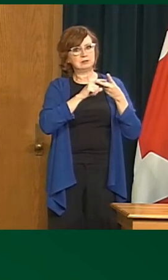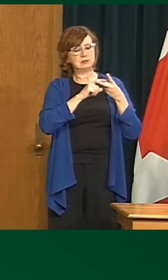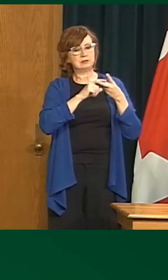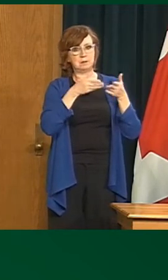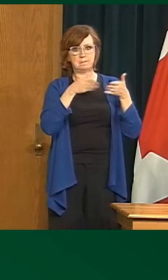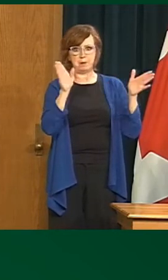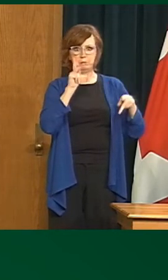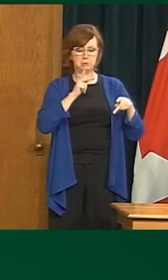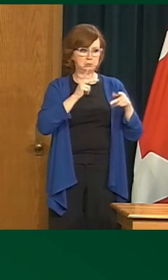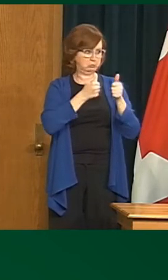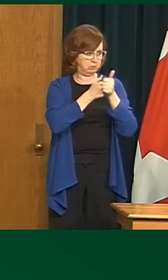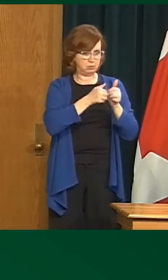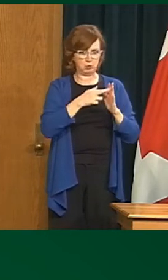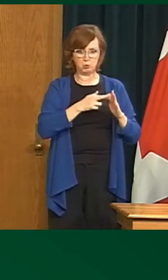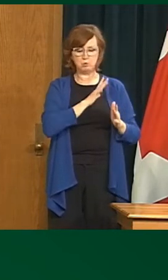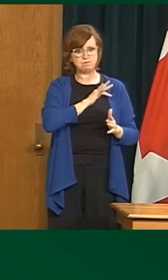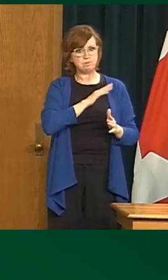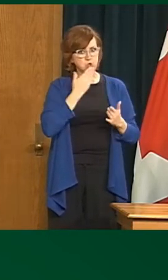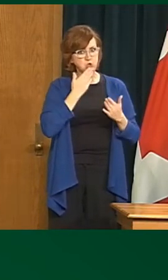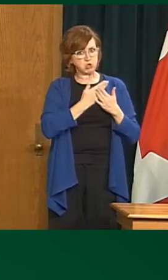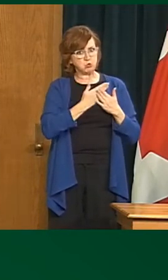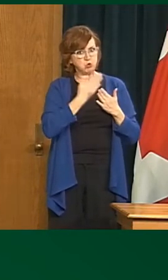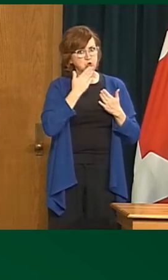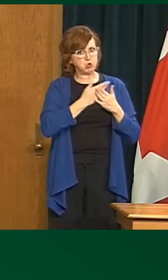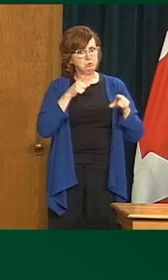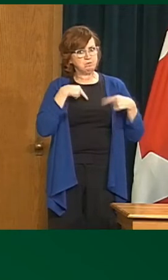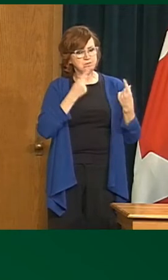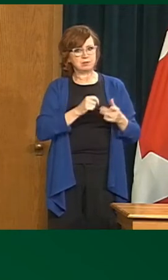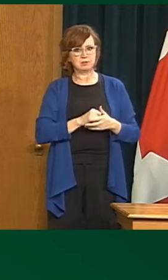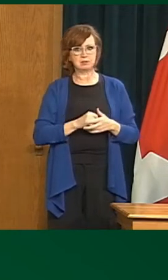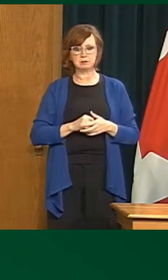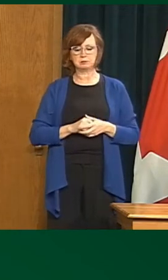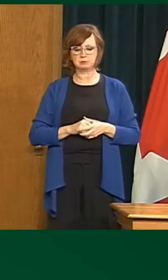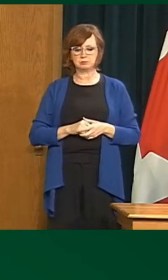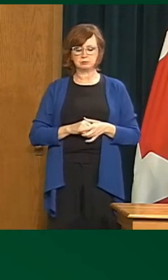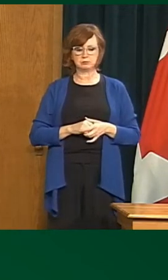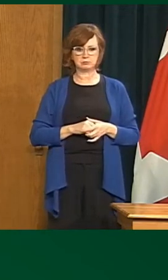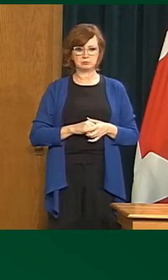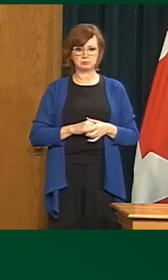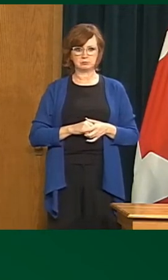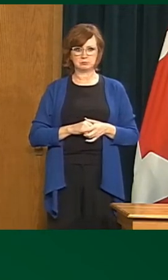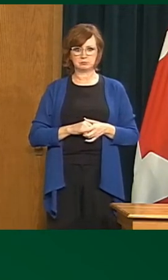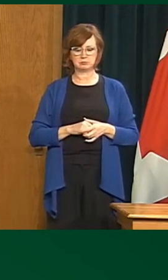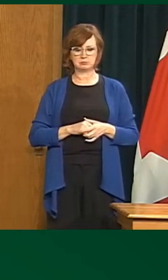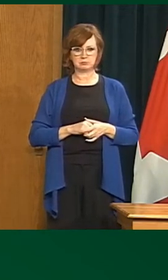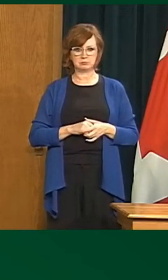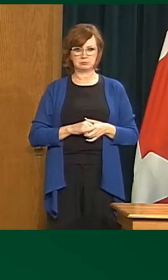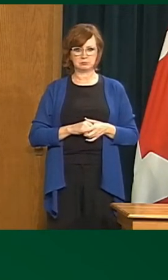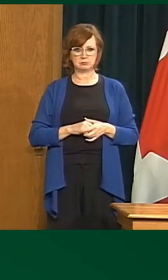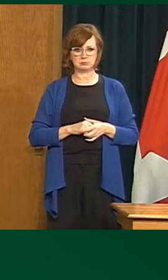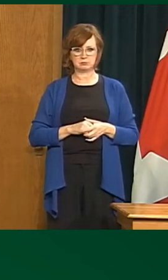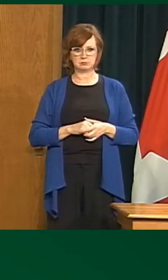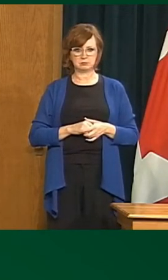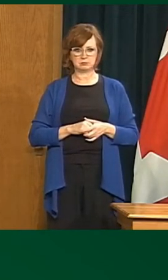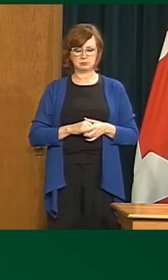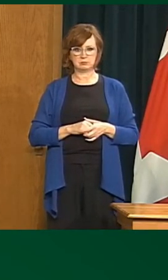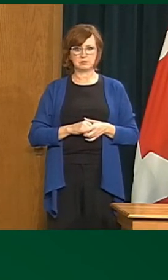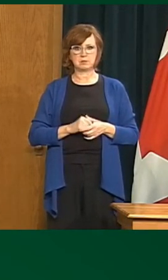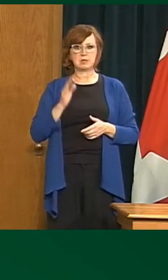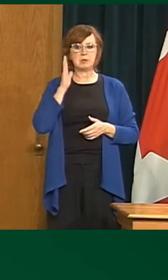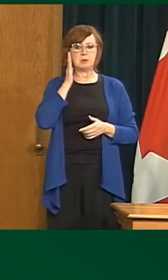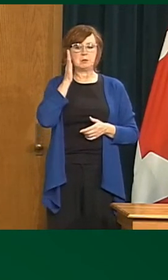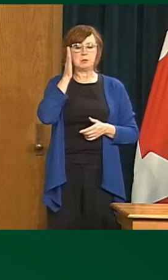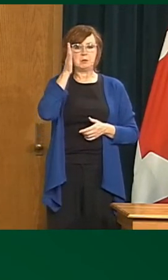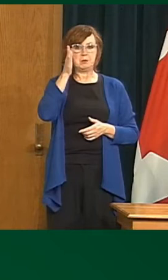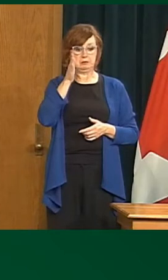this into a manageable situation. So in the days ahead, not before the May long weekend, this coming weekend, but in the days ahead,